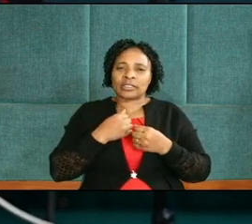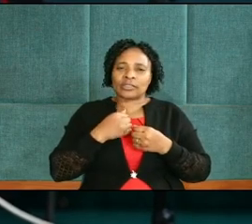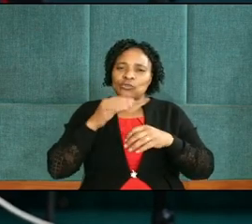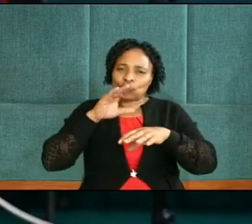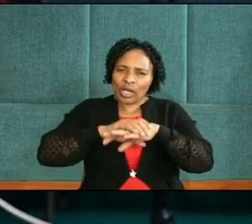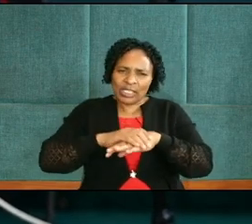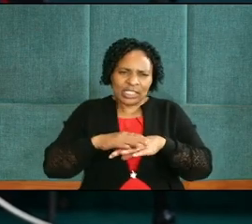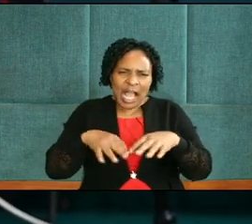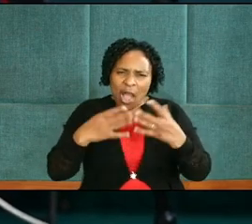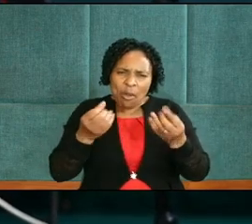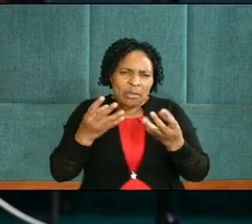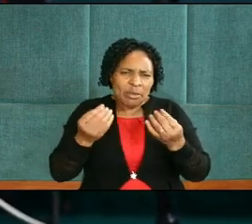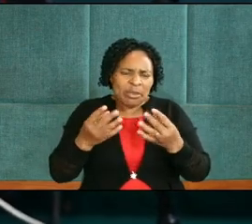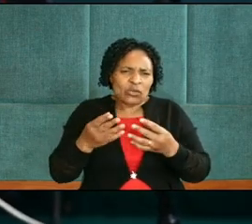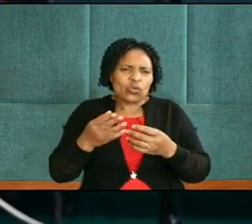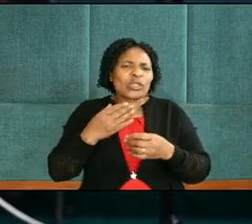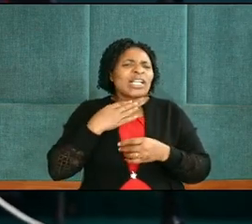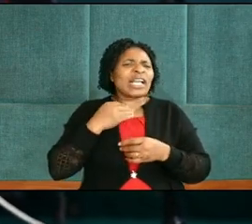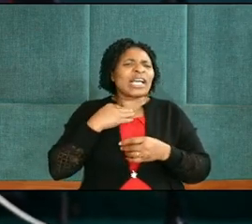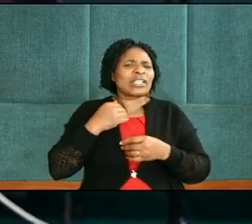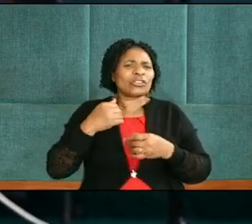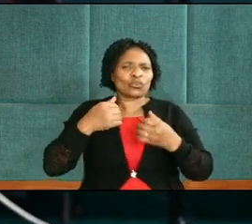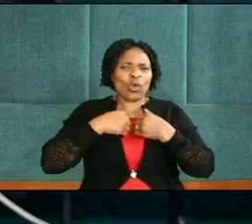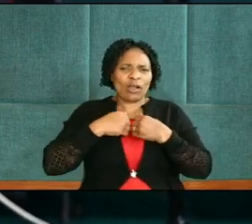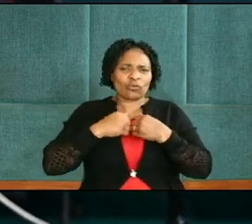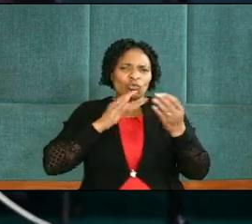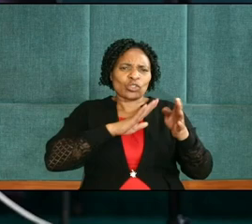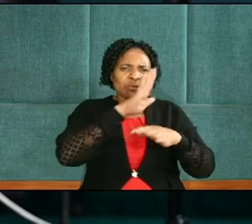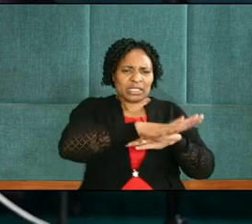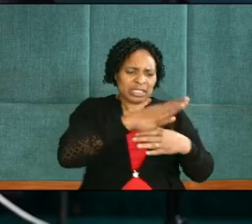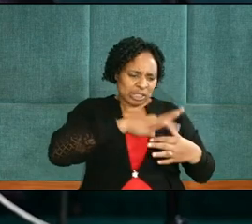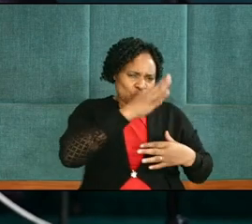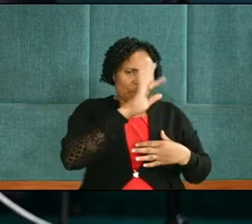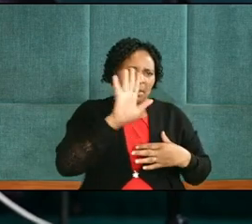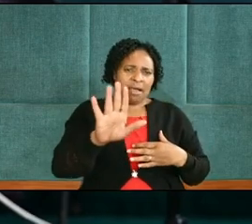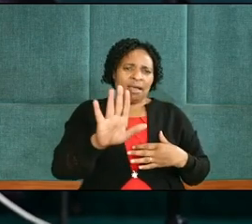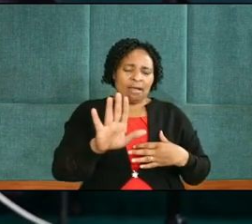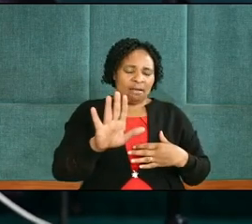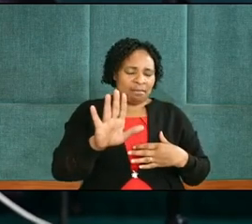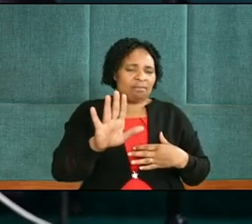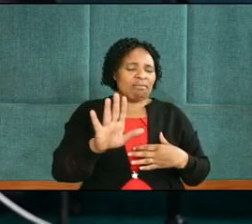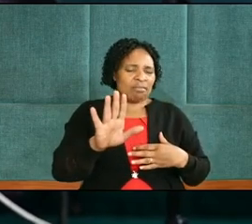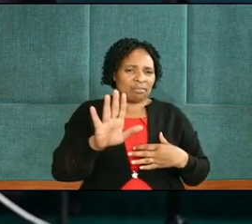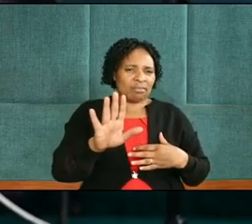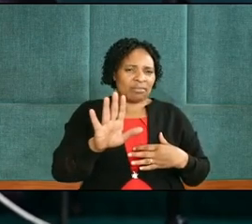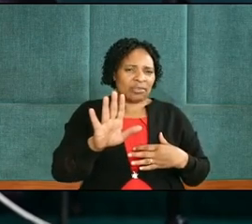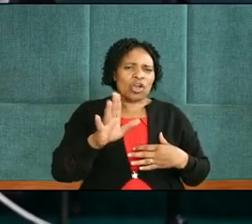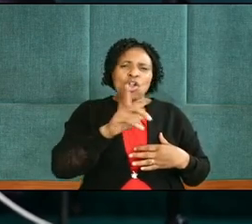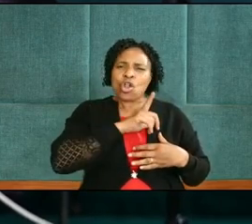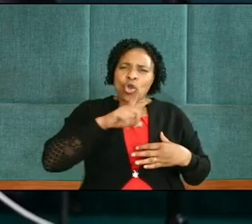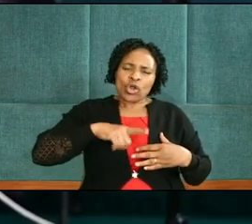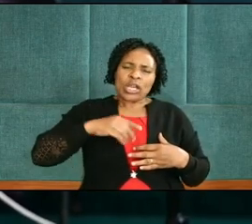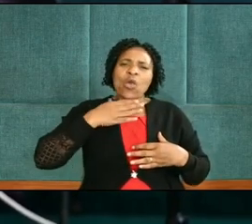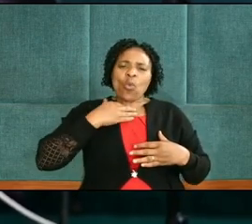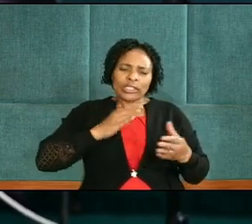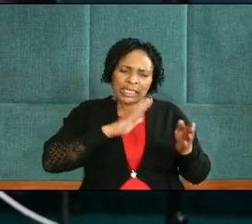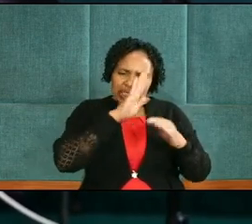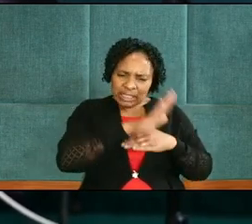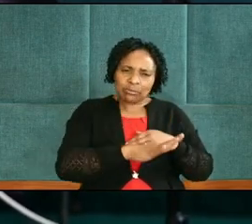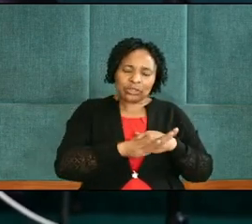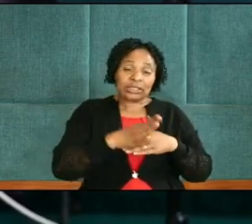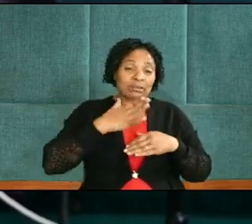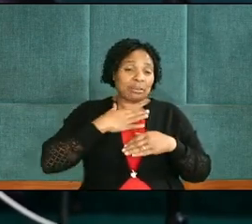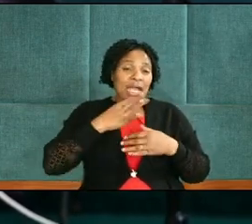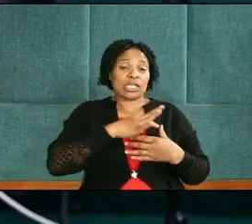it. How many of you would like to get the deposit on your soul? Reason, Lord, I want the deposit on my